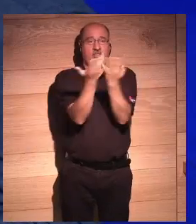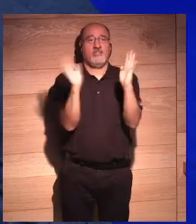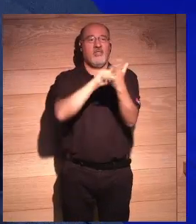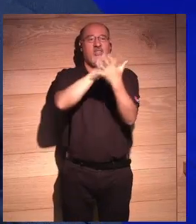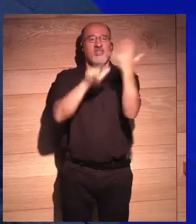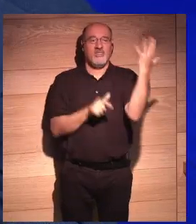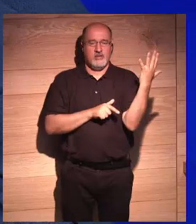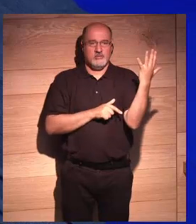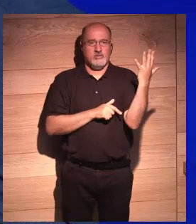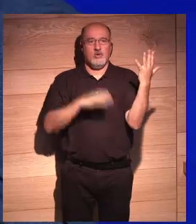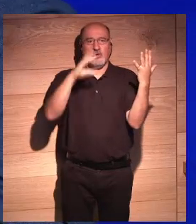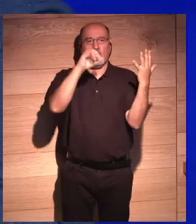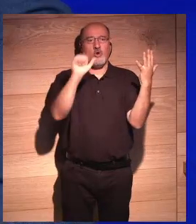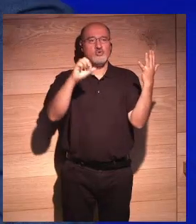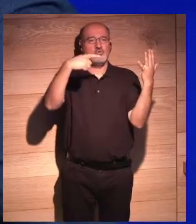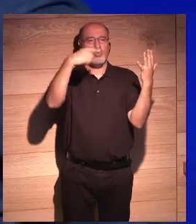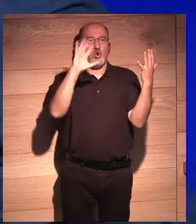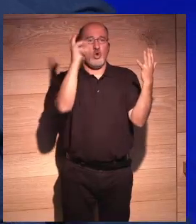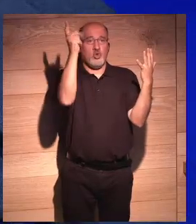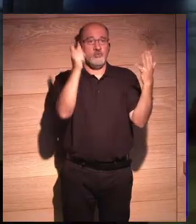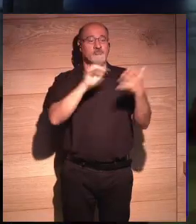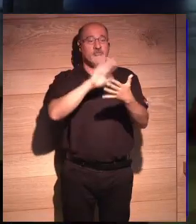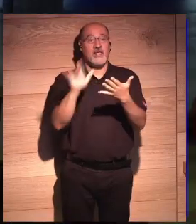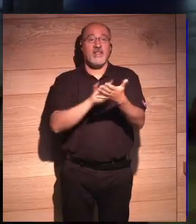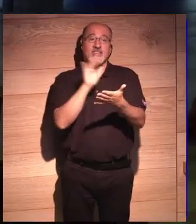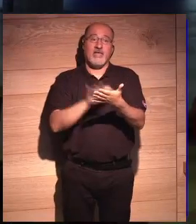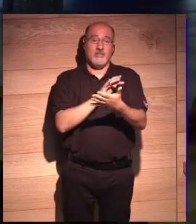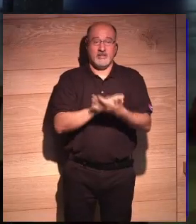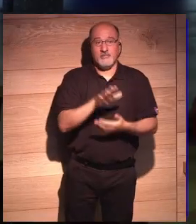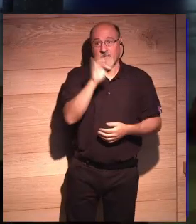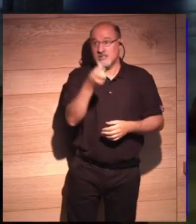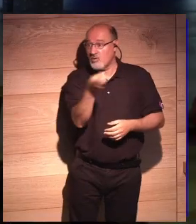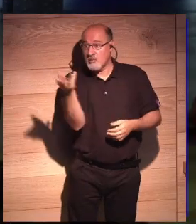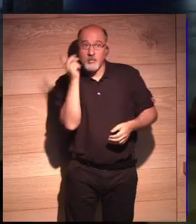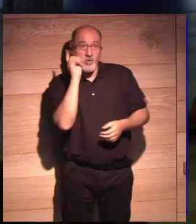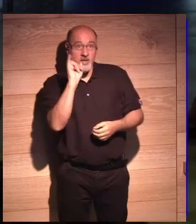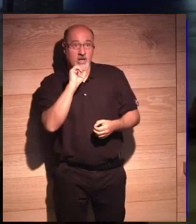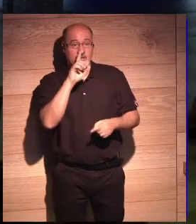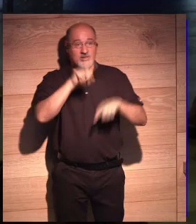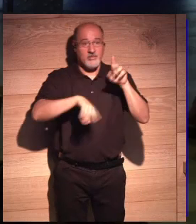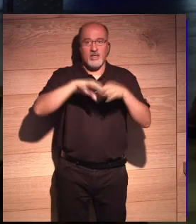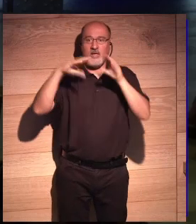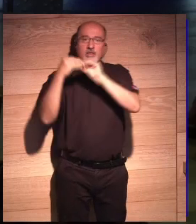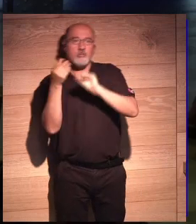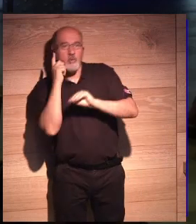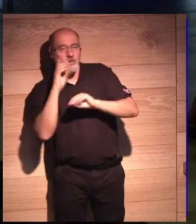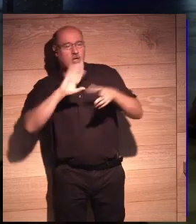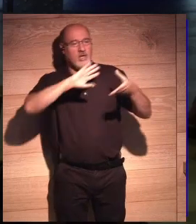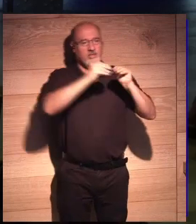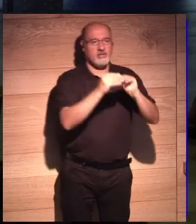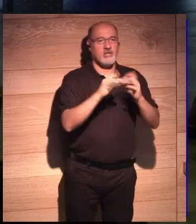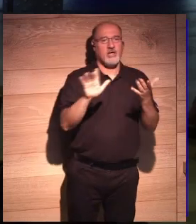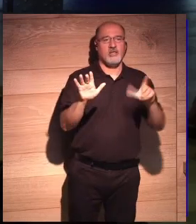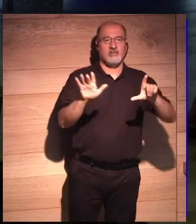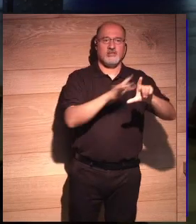5 clues go and there are 10 tablets, and the rest have a cell phone, depending on the device